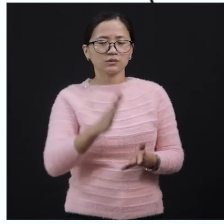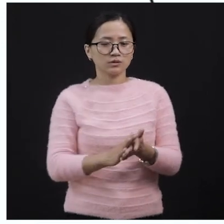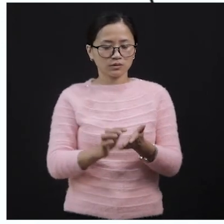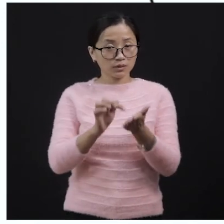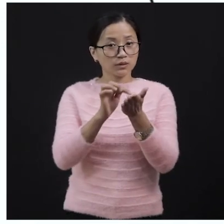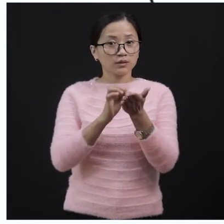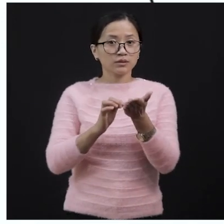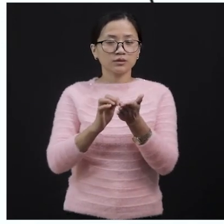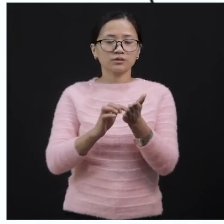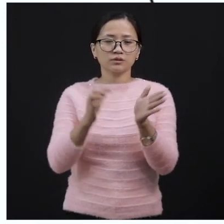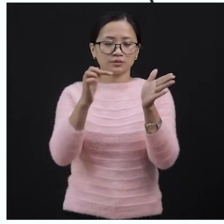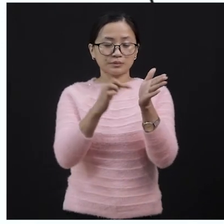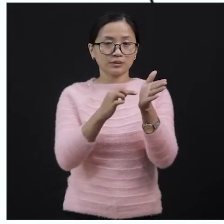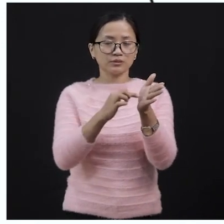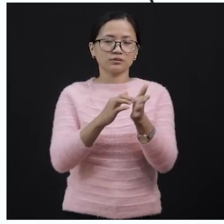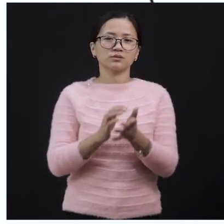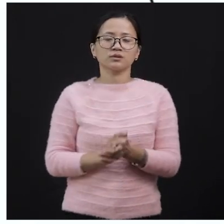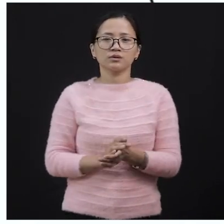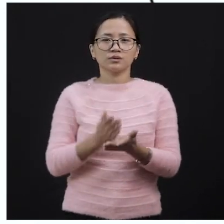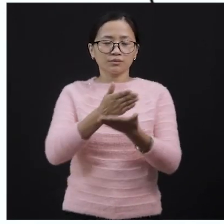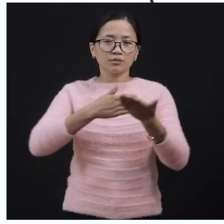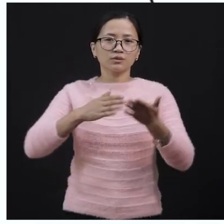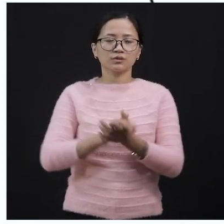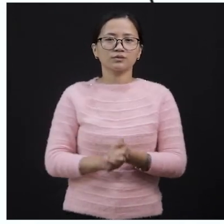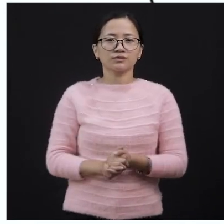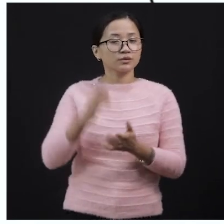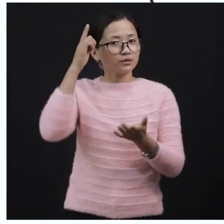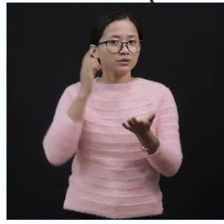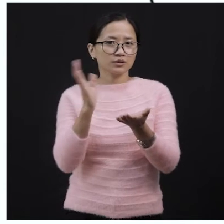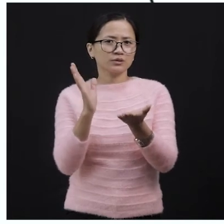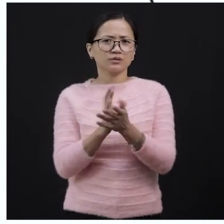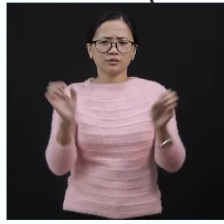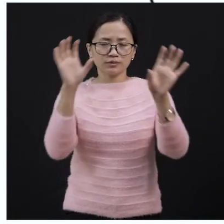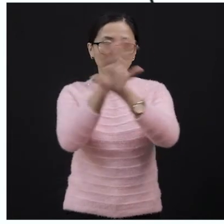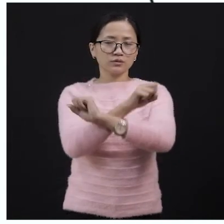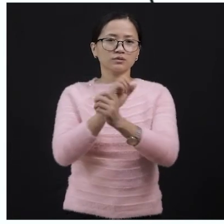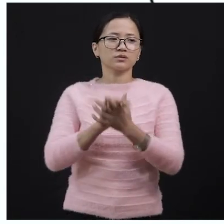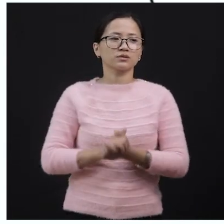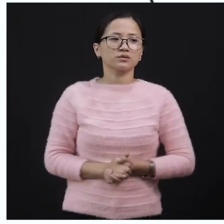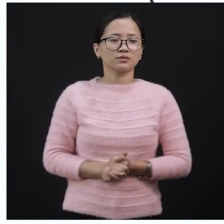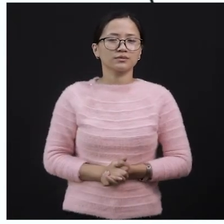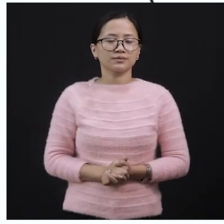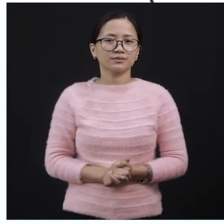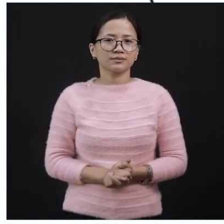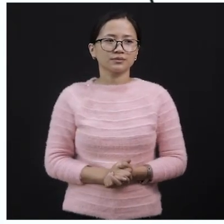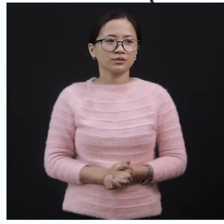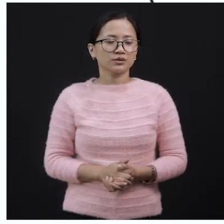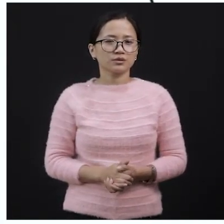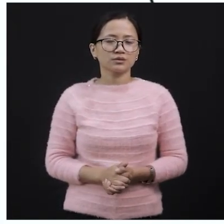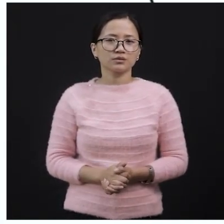central part of this shadow is dark, right? So this central part of the shadow is known